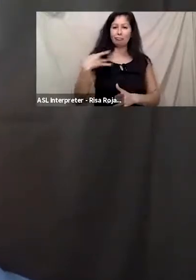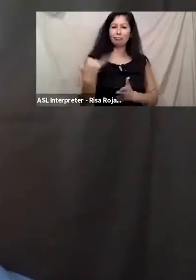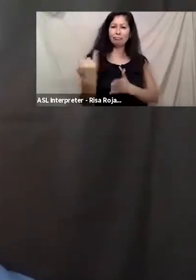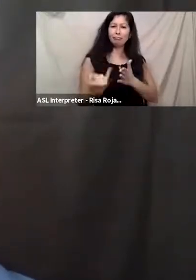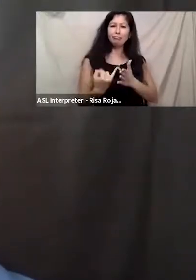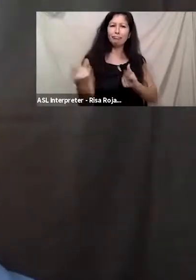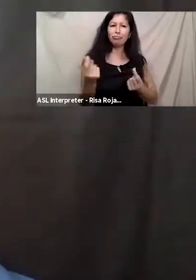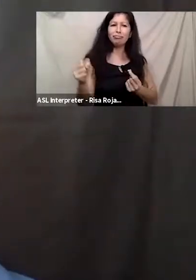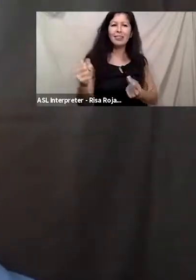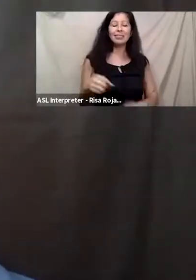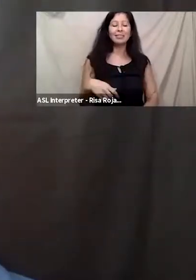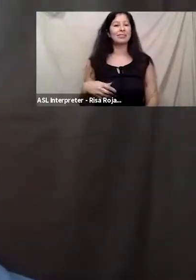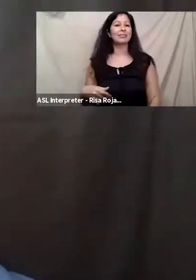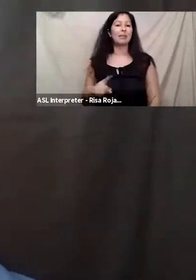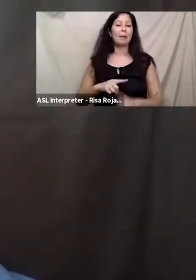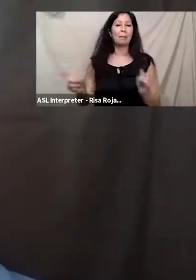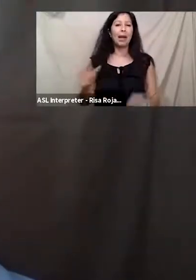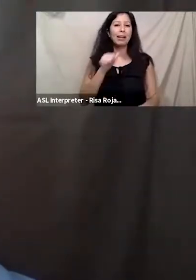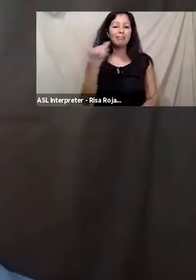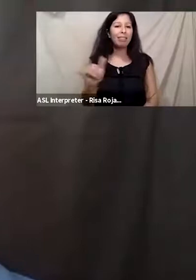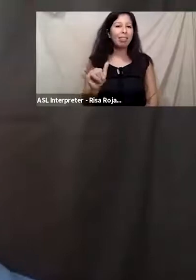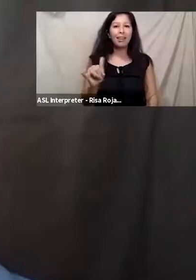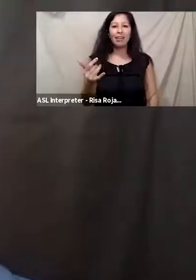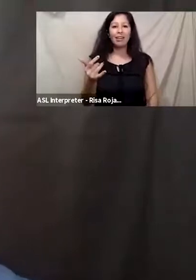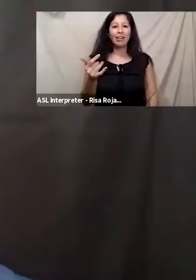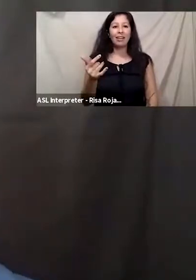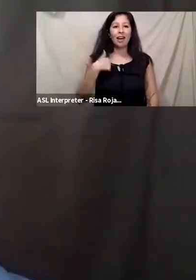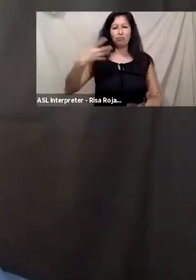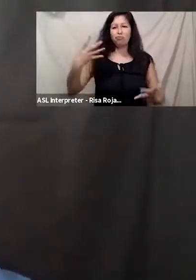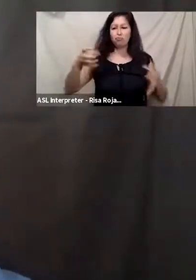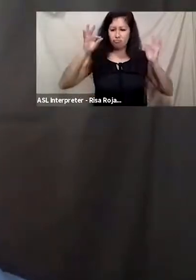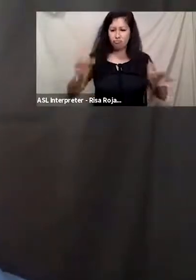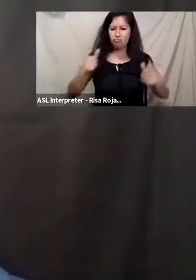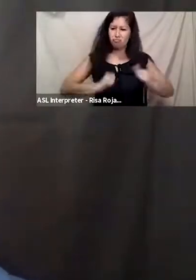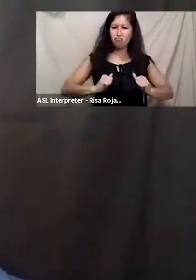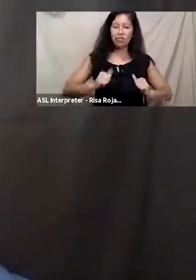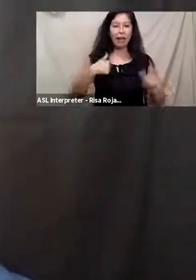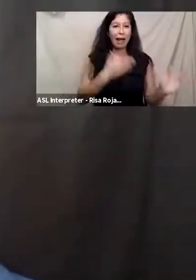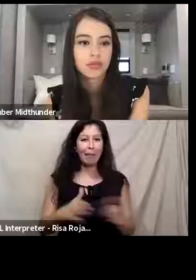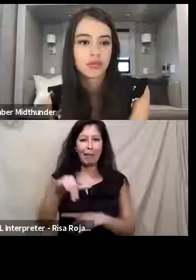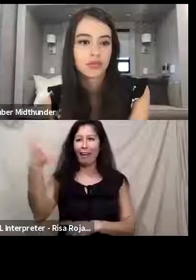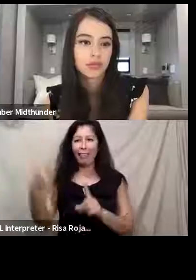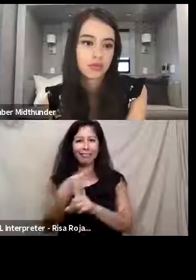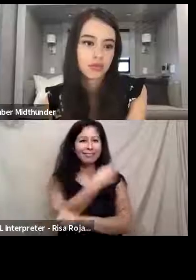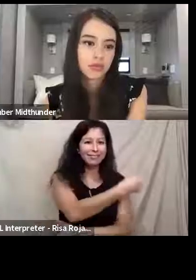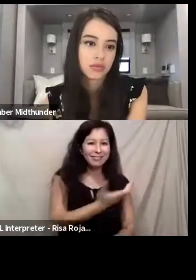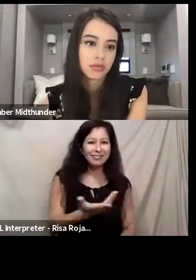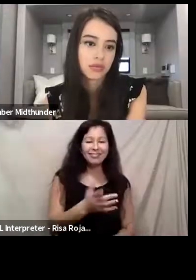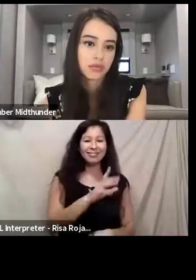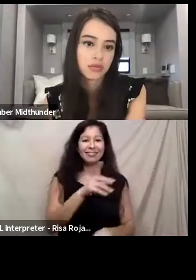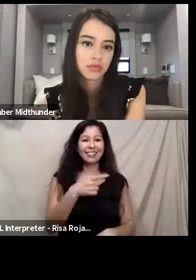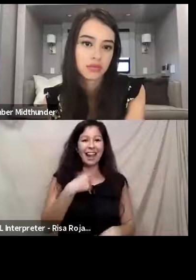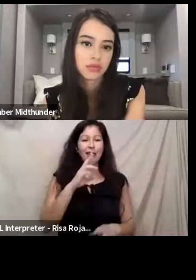involved, but it wasn't like I was going in like, this is what I want to do with my life. I had a whole